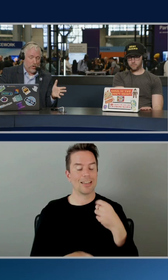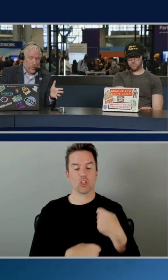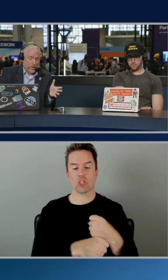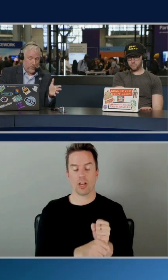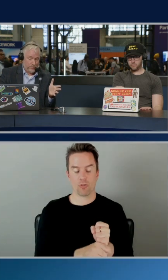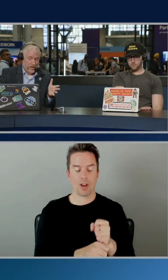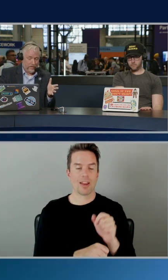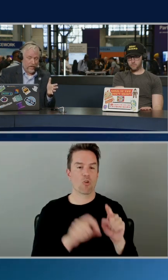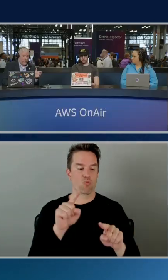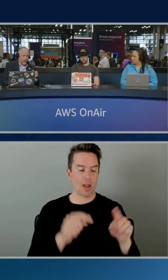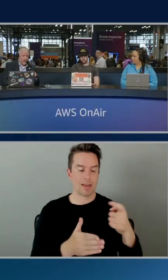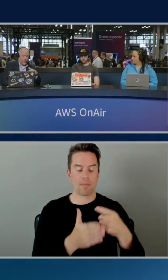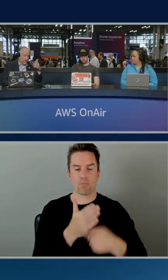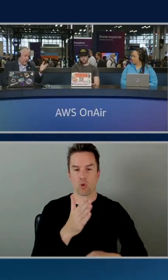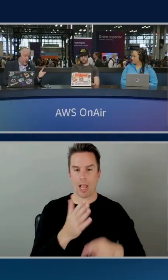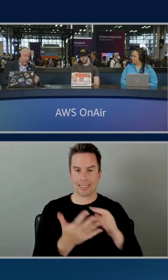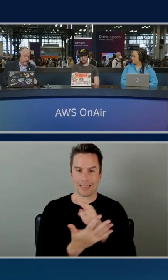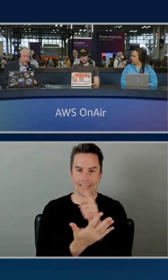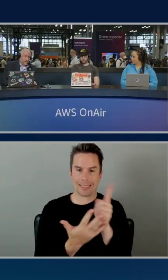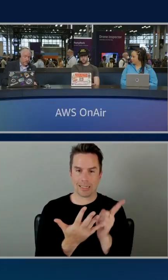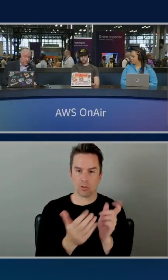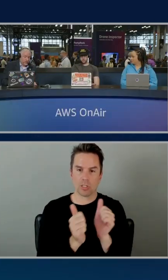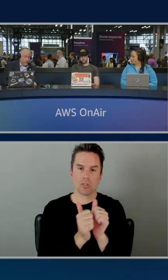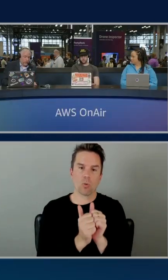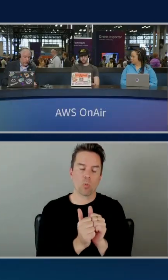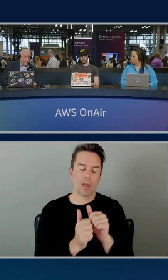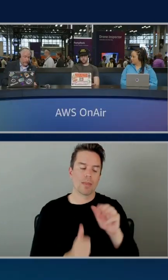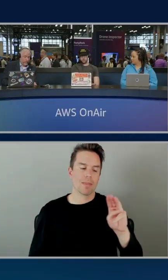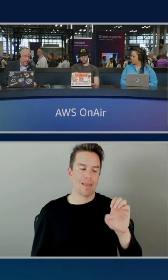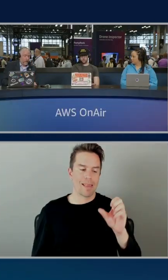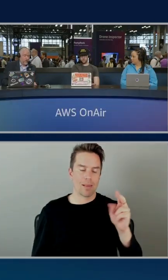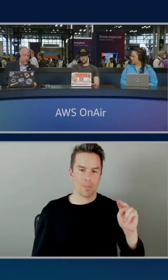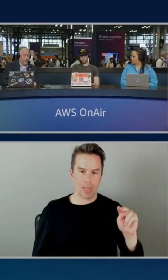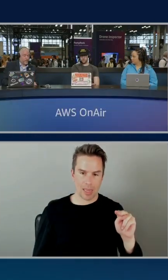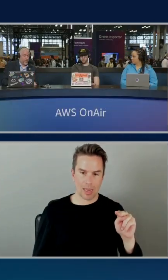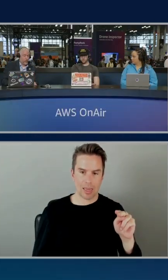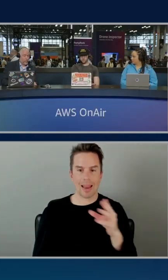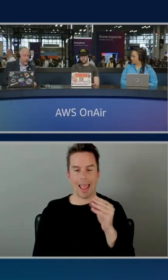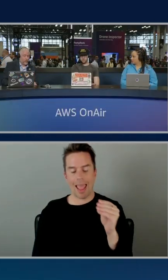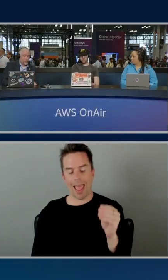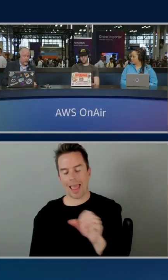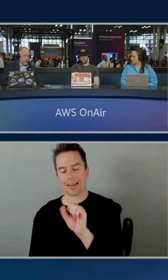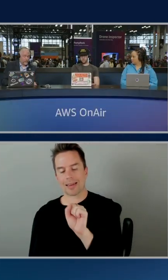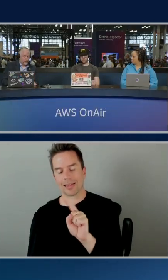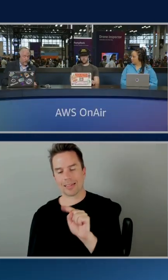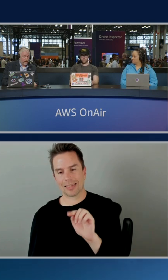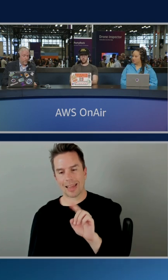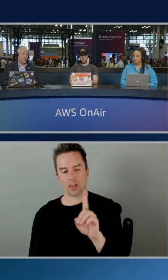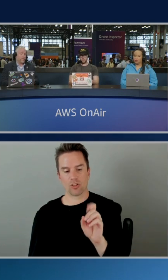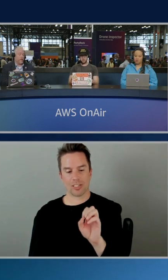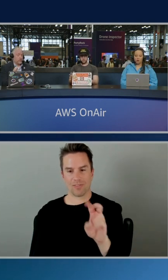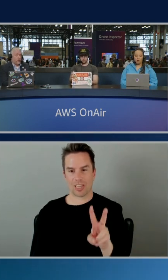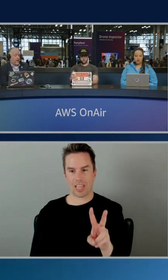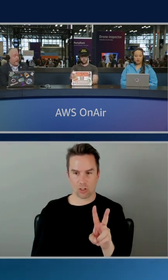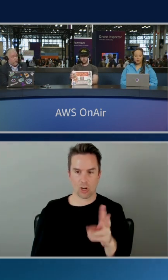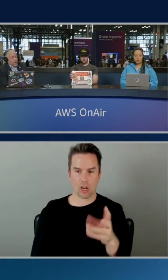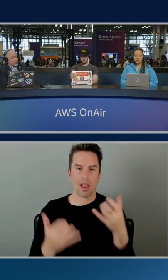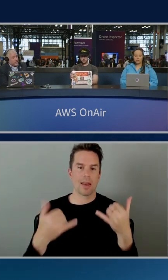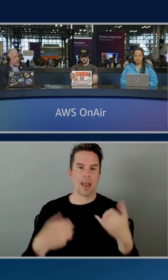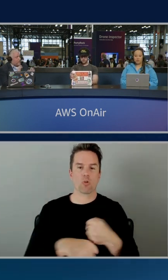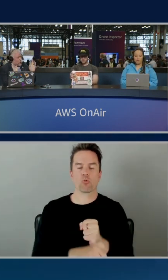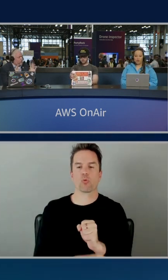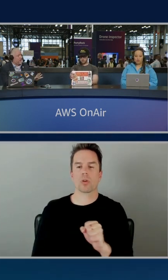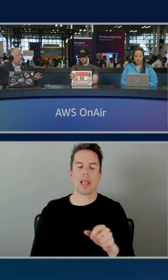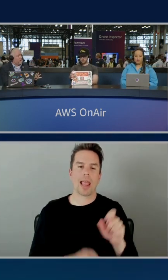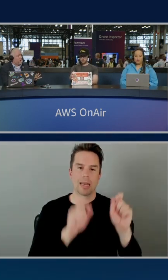of 0.25 and standard deviation of 0.15, and create a scatter plot of the series. Okay. Let's run it. And I'm running